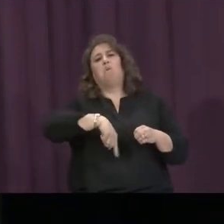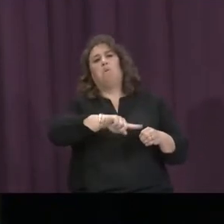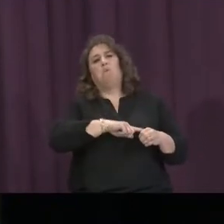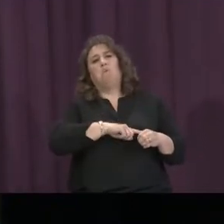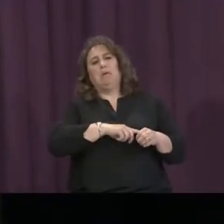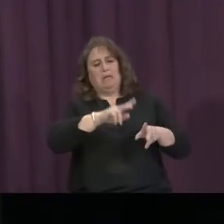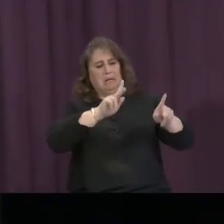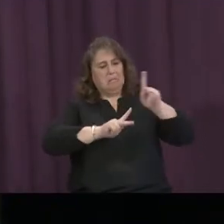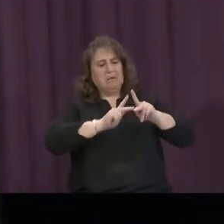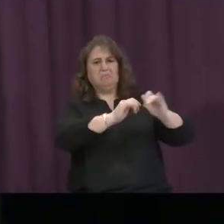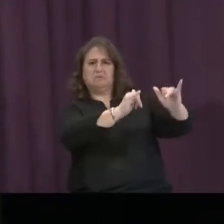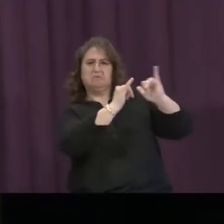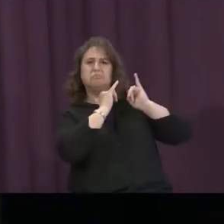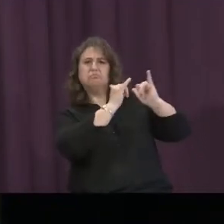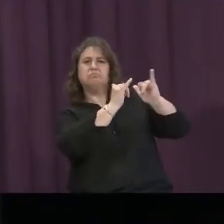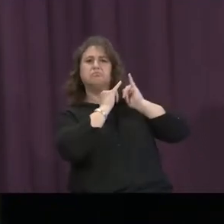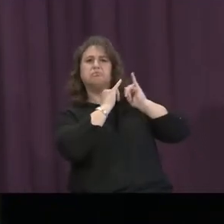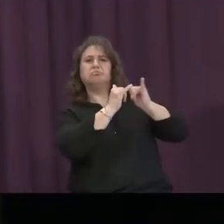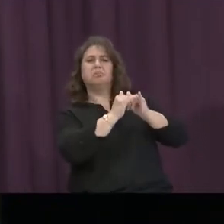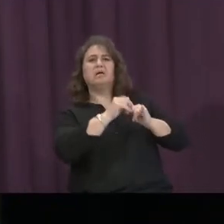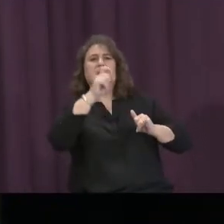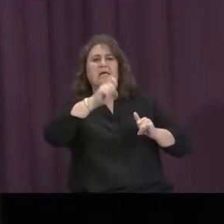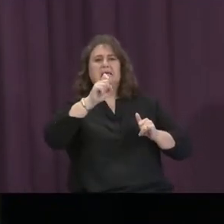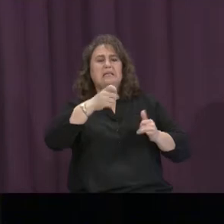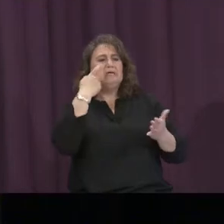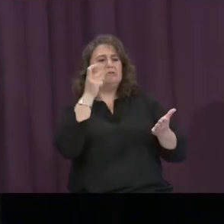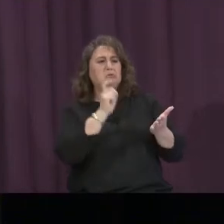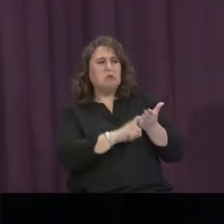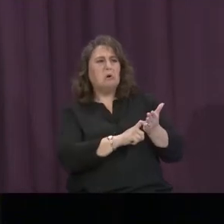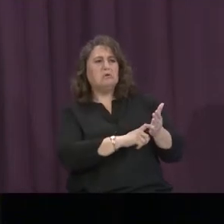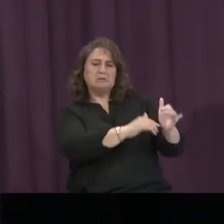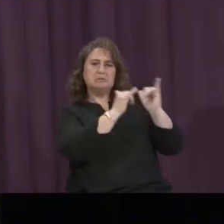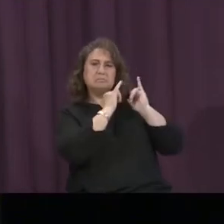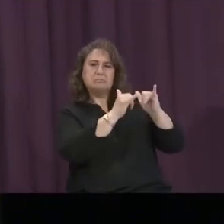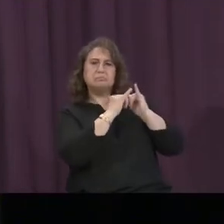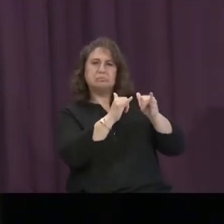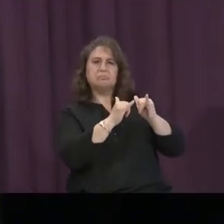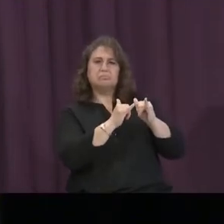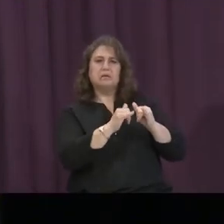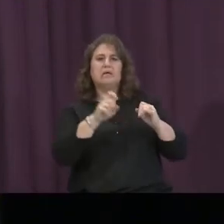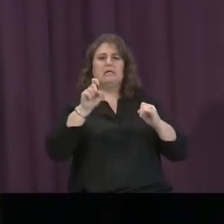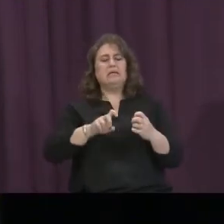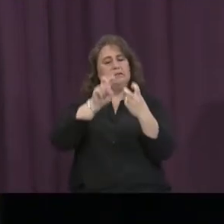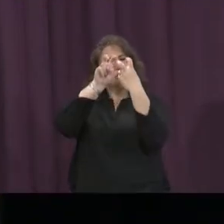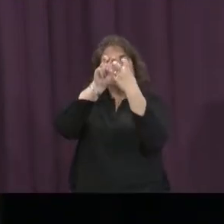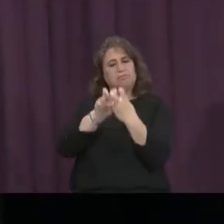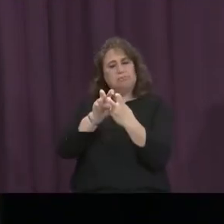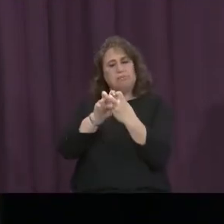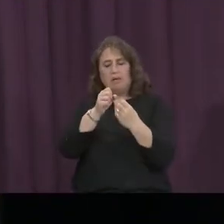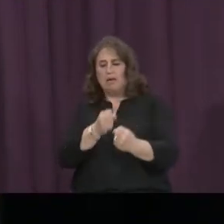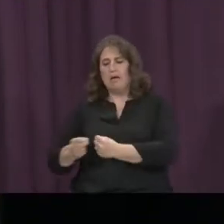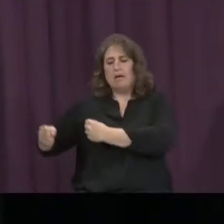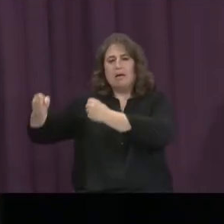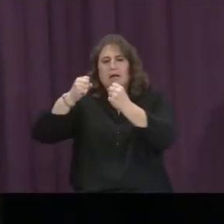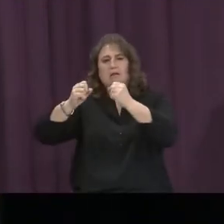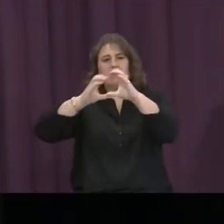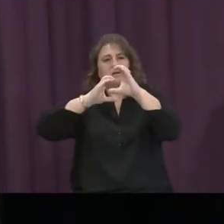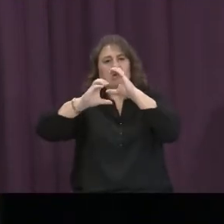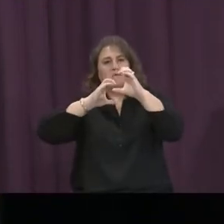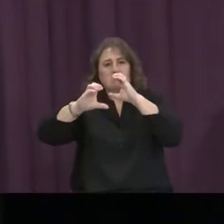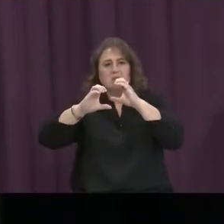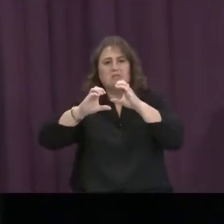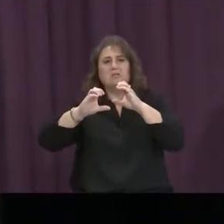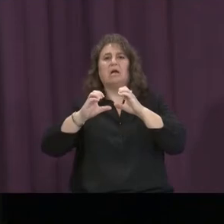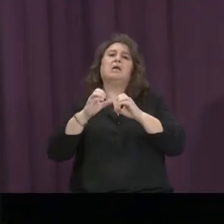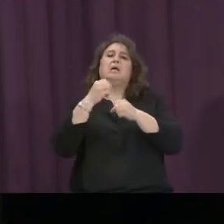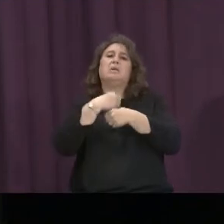people that we need to look for and sit down and have healthy conversations so that we can have better relationships. So, I, I've